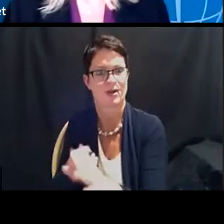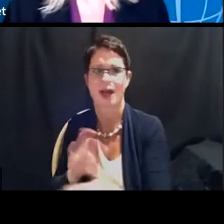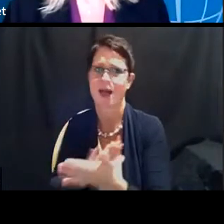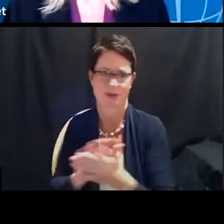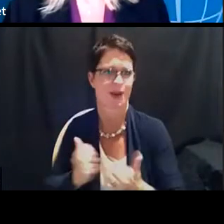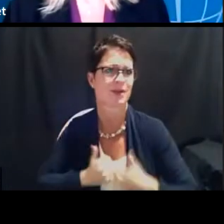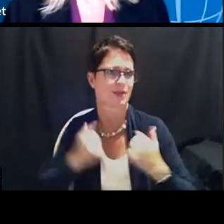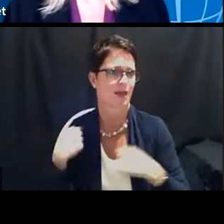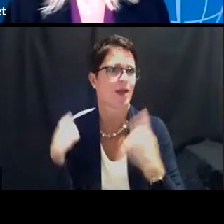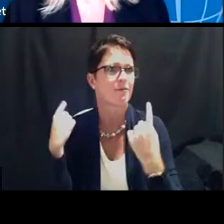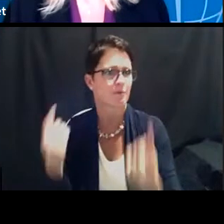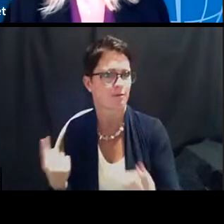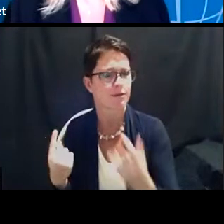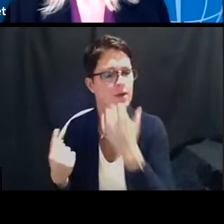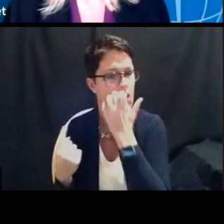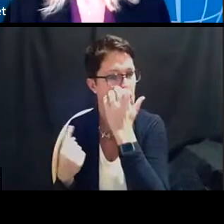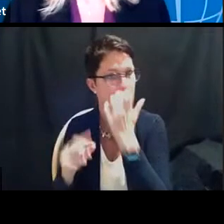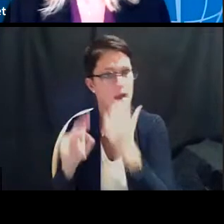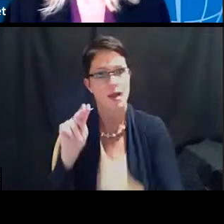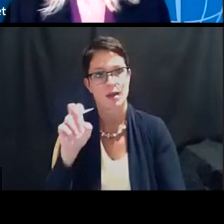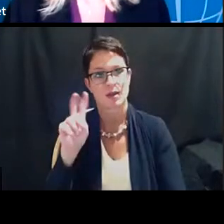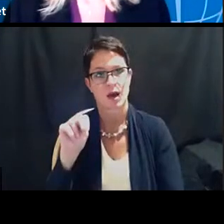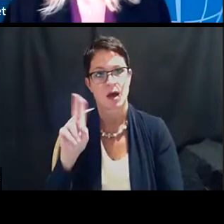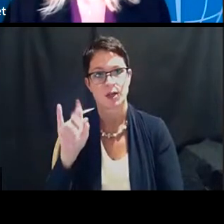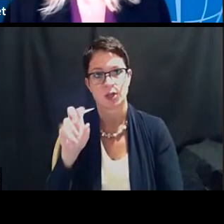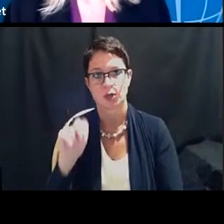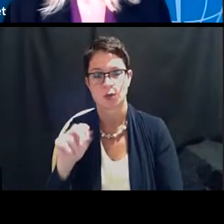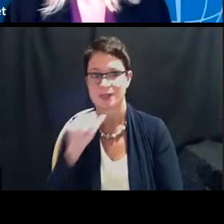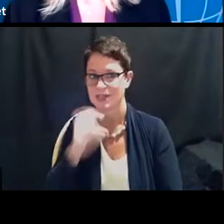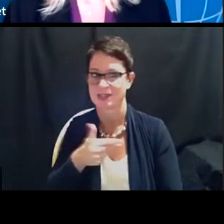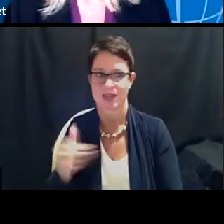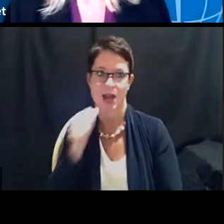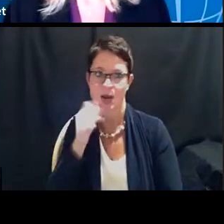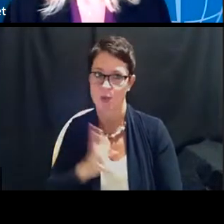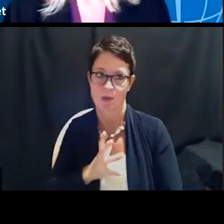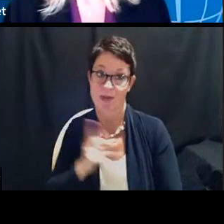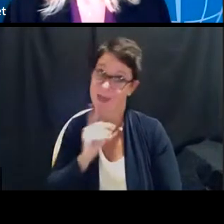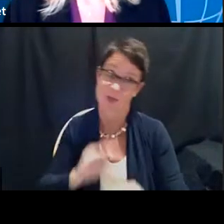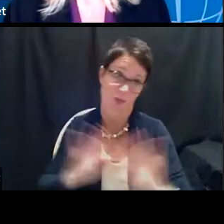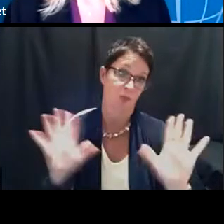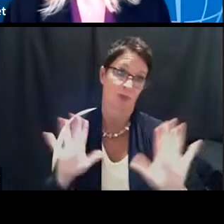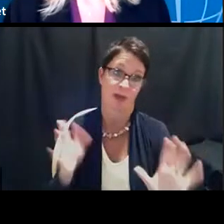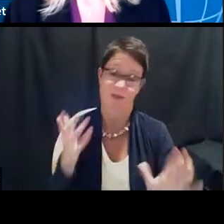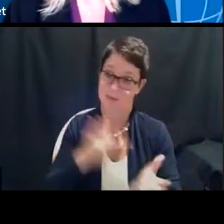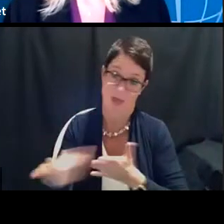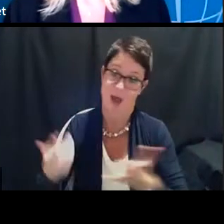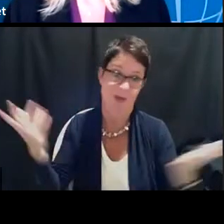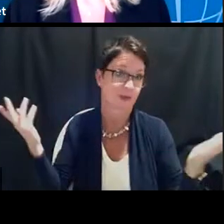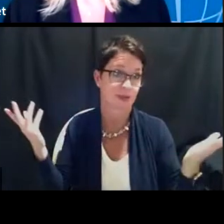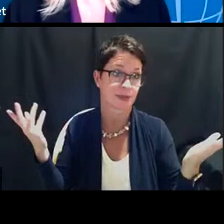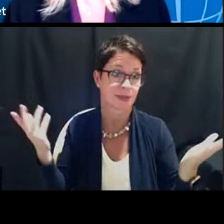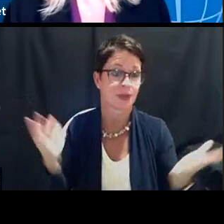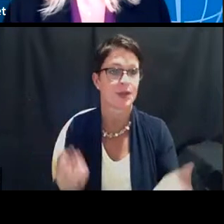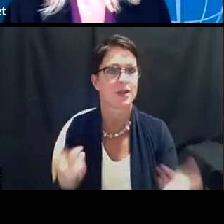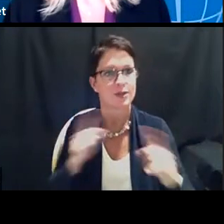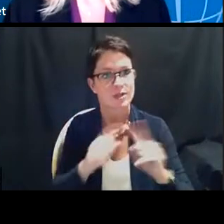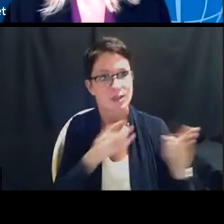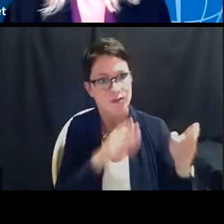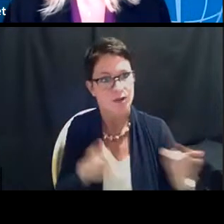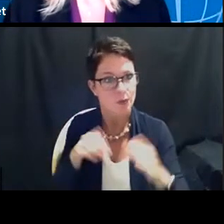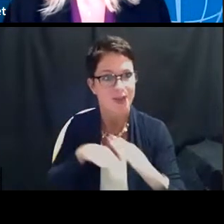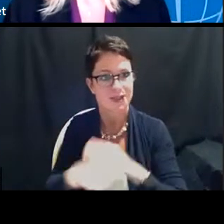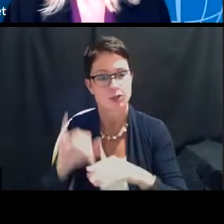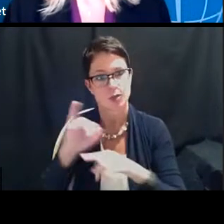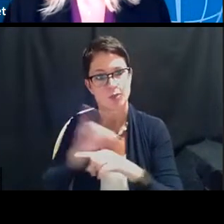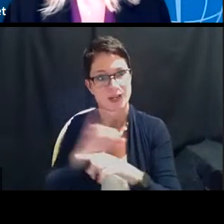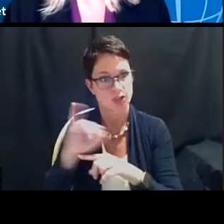life. Non-union doesn't hire women, and that's a reality. There are pathways into the